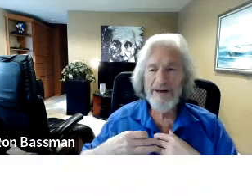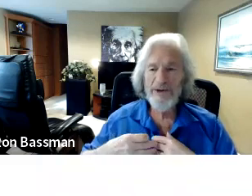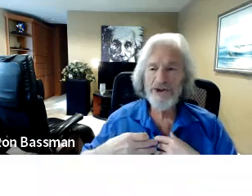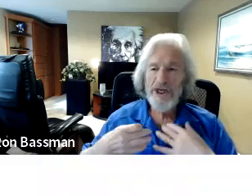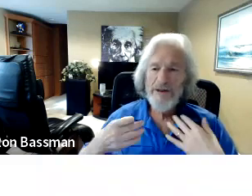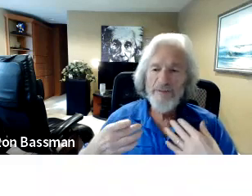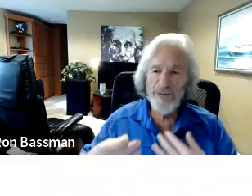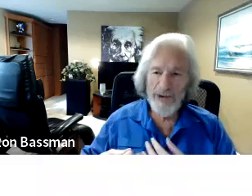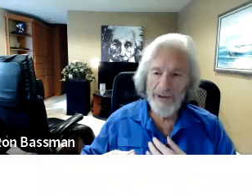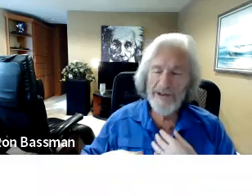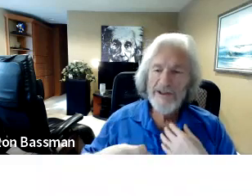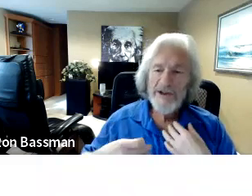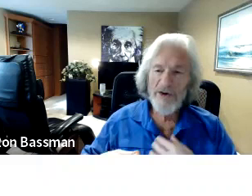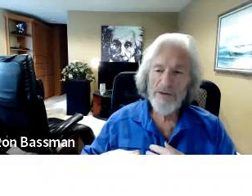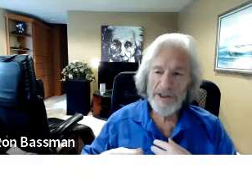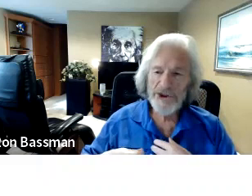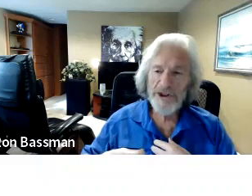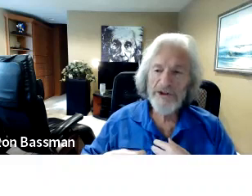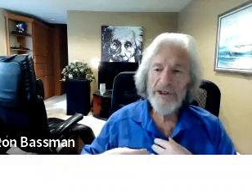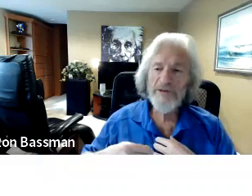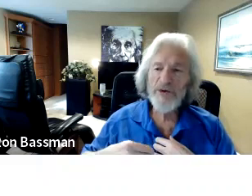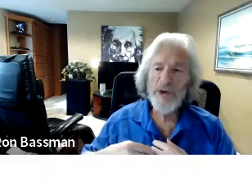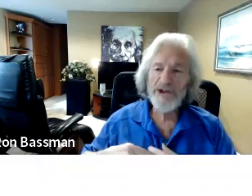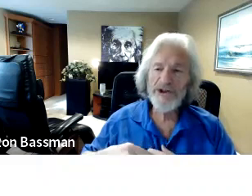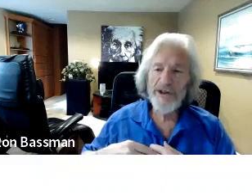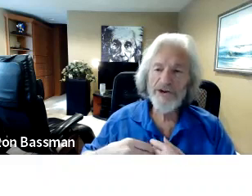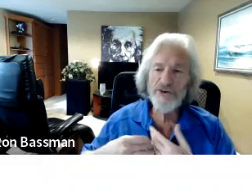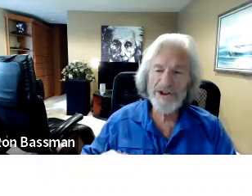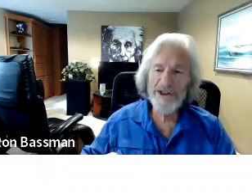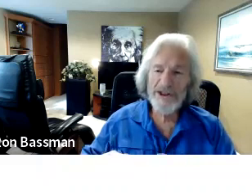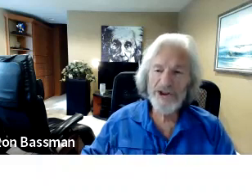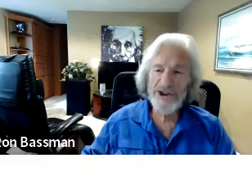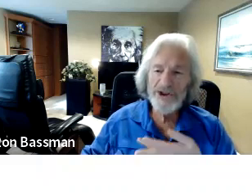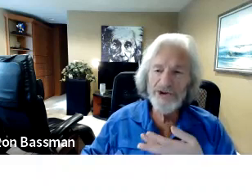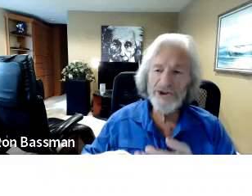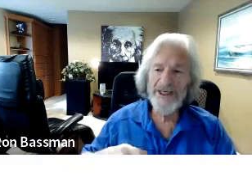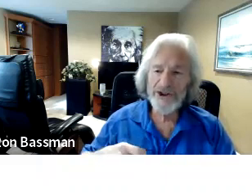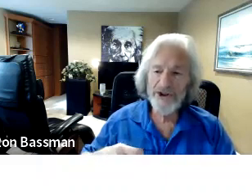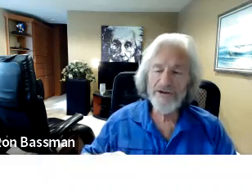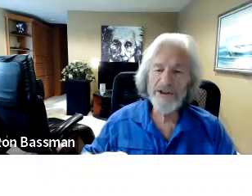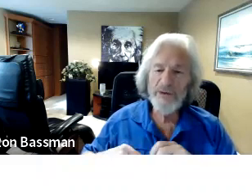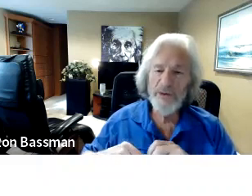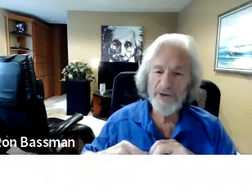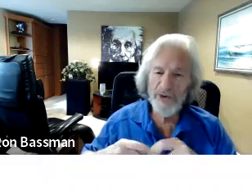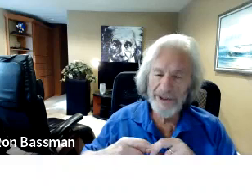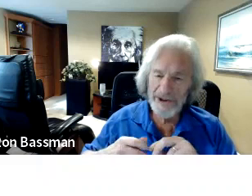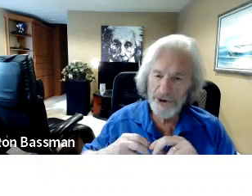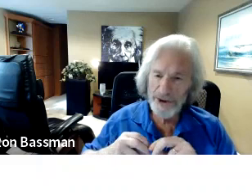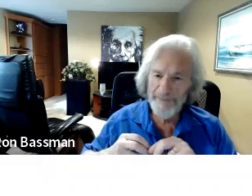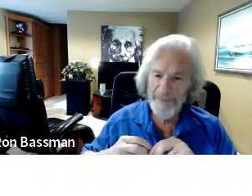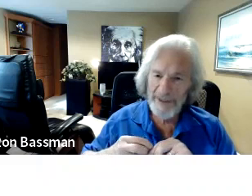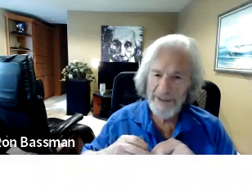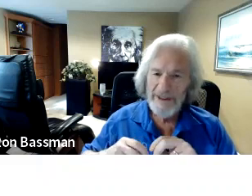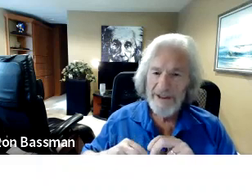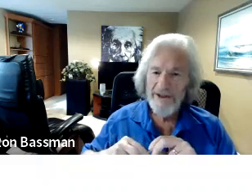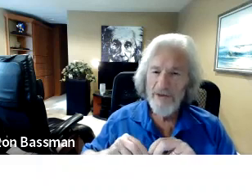to establish a broad coalition, and we want to start addressing these issues nationally with